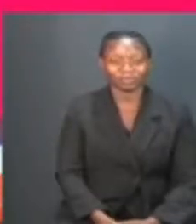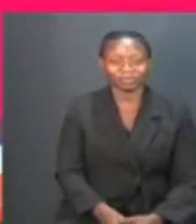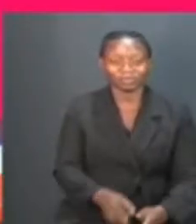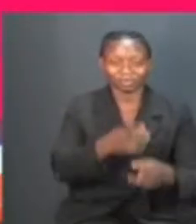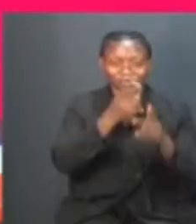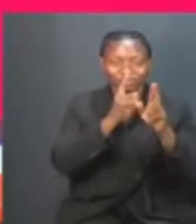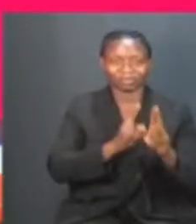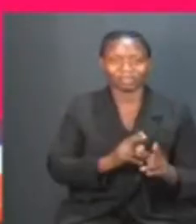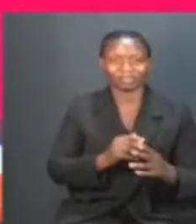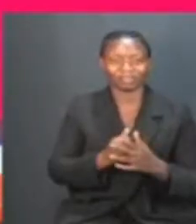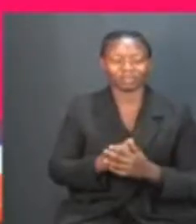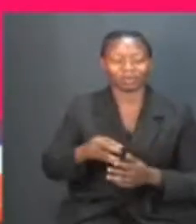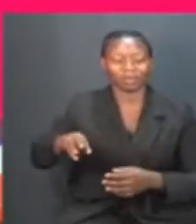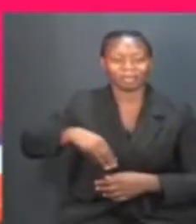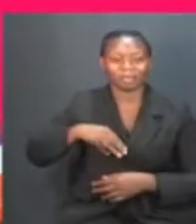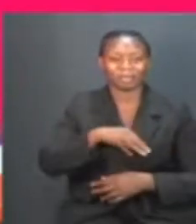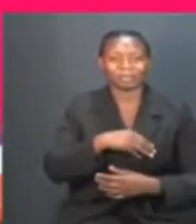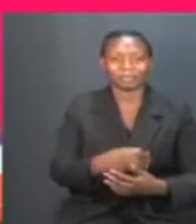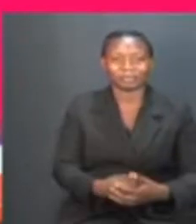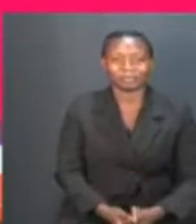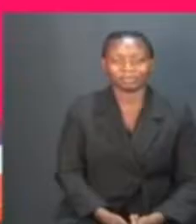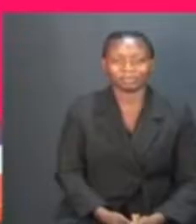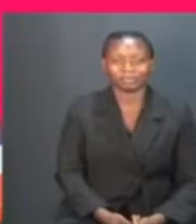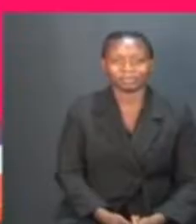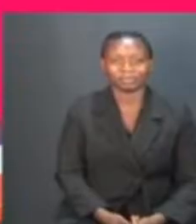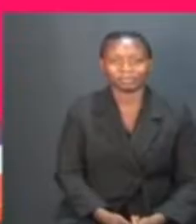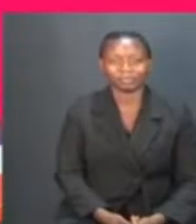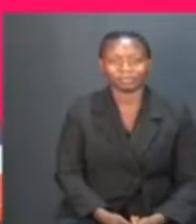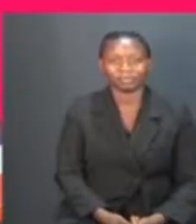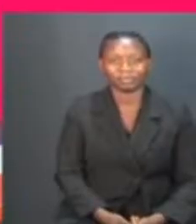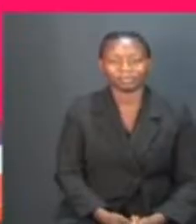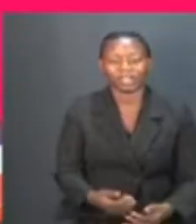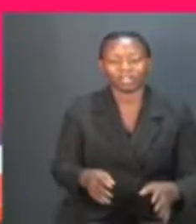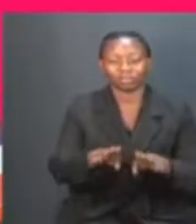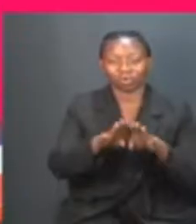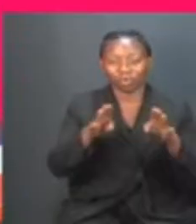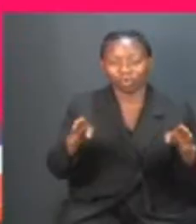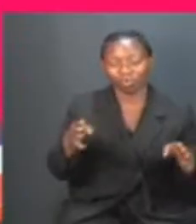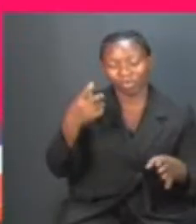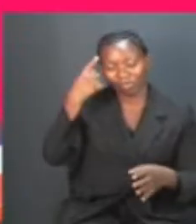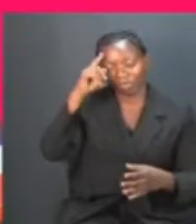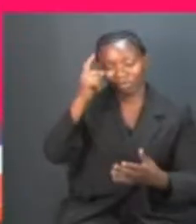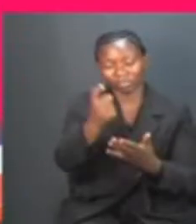Honorable members, the floor is now open.